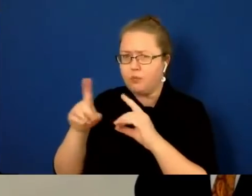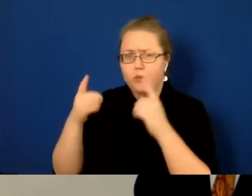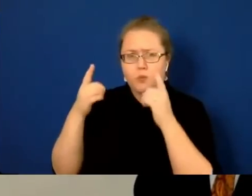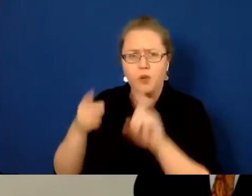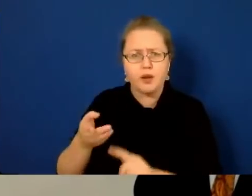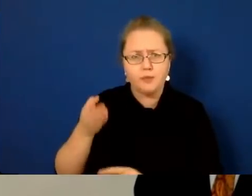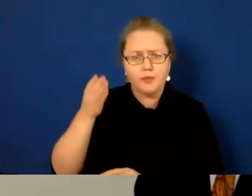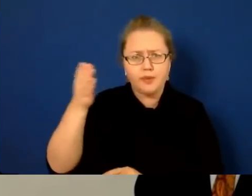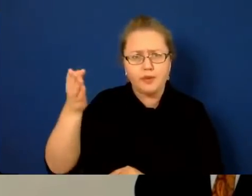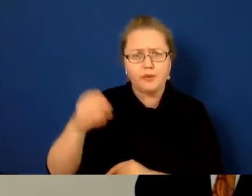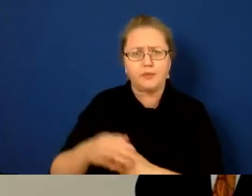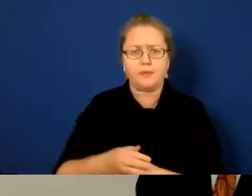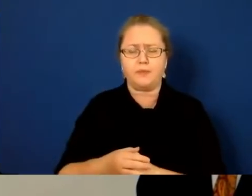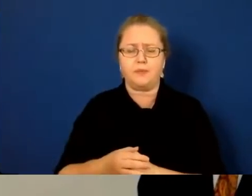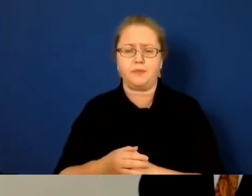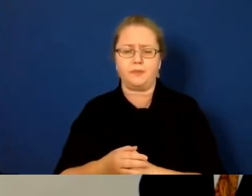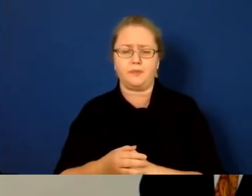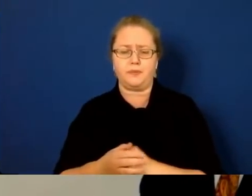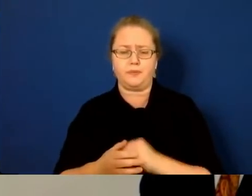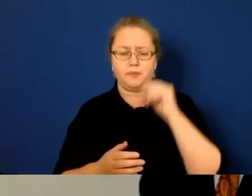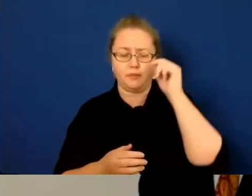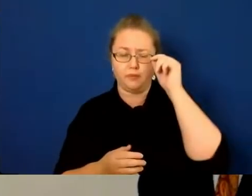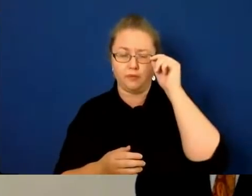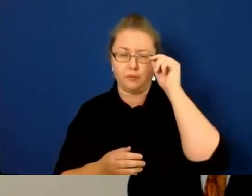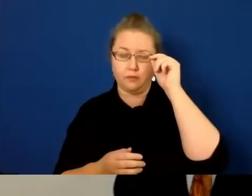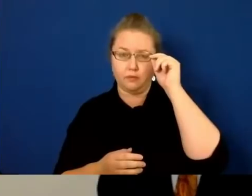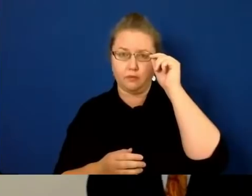What? Sorry, Rob is not online. Please go.